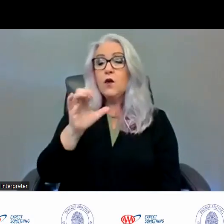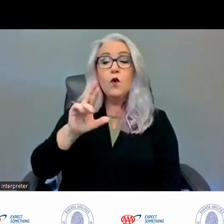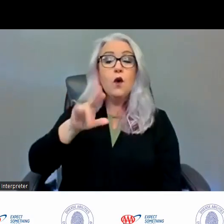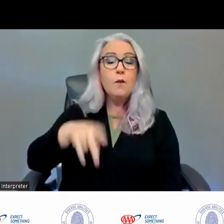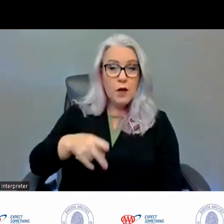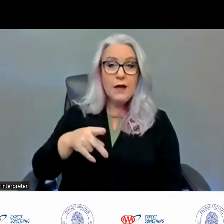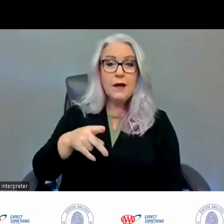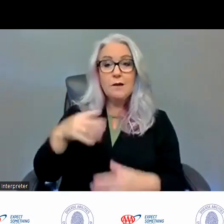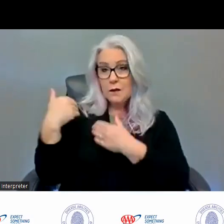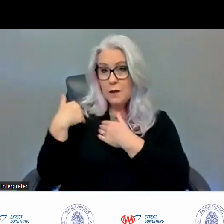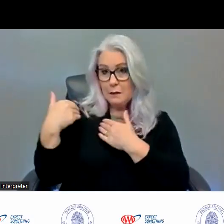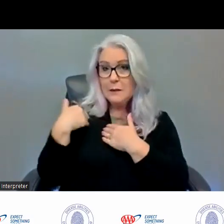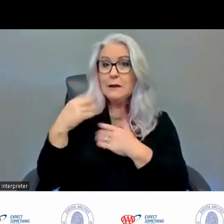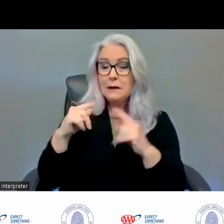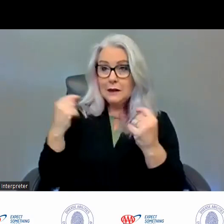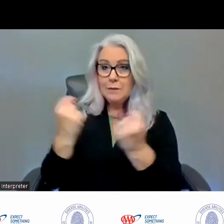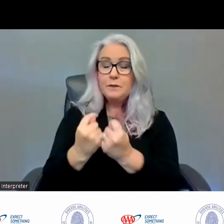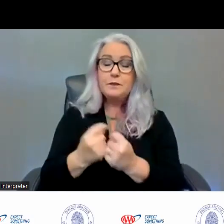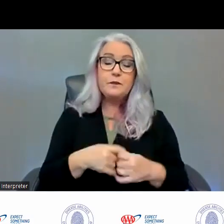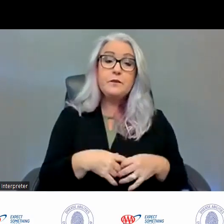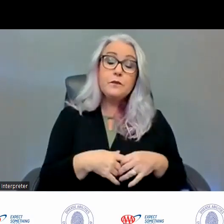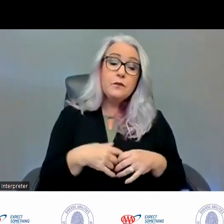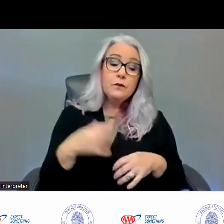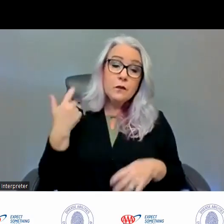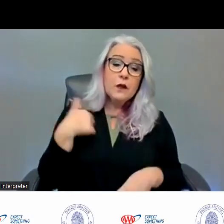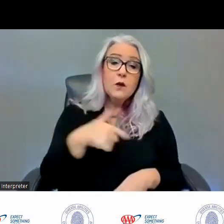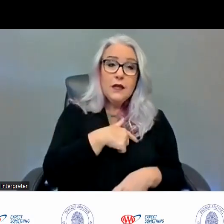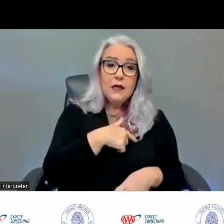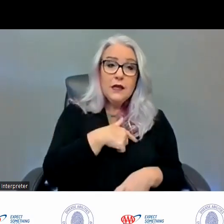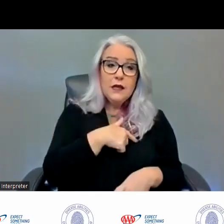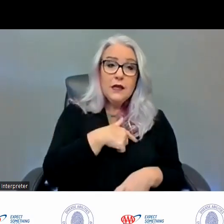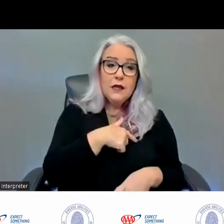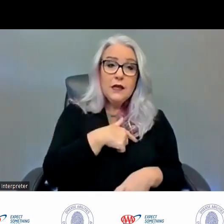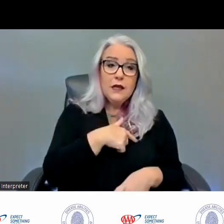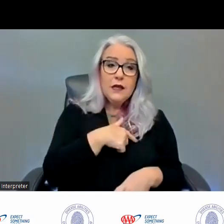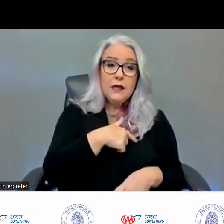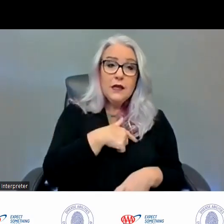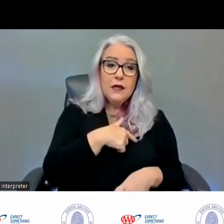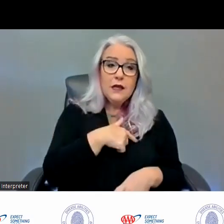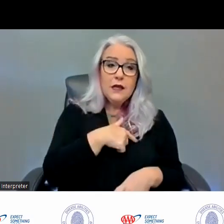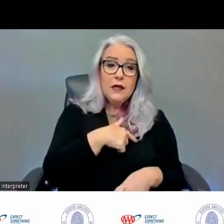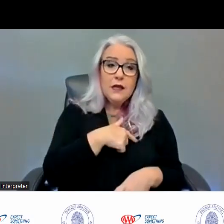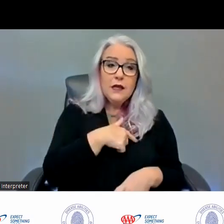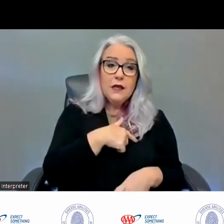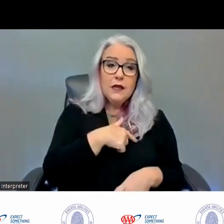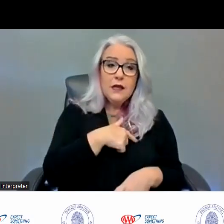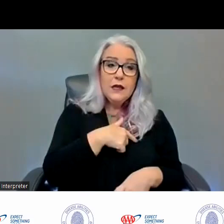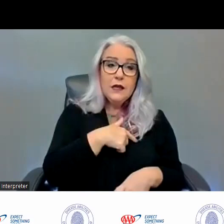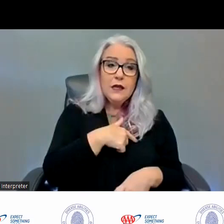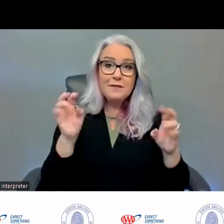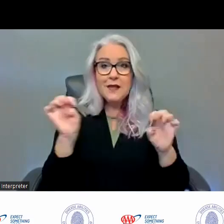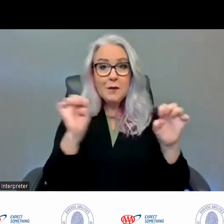team. While we are mostly known for, emergency roadside assistance, I'm